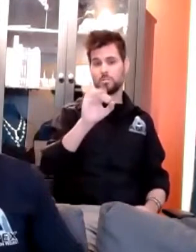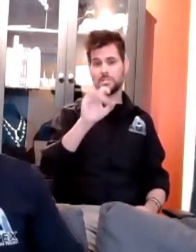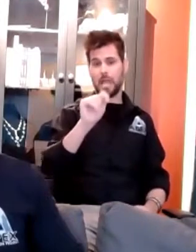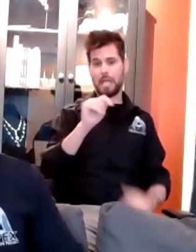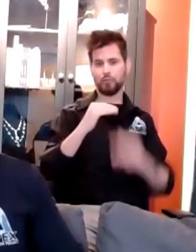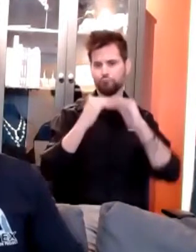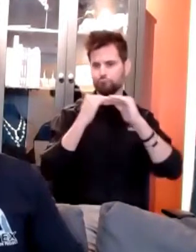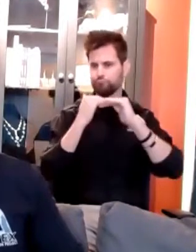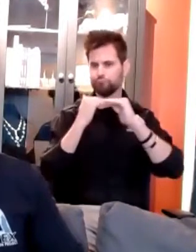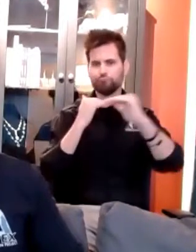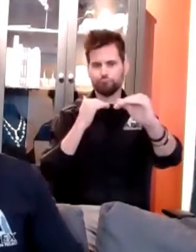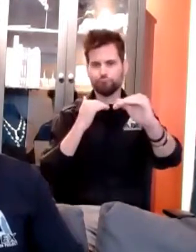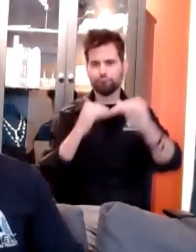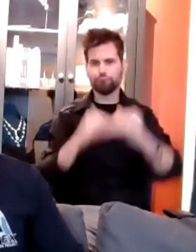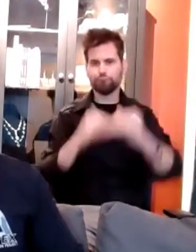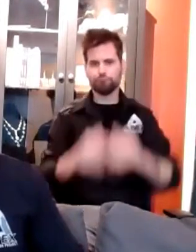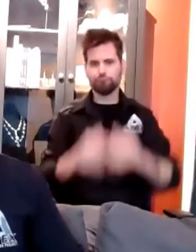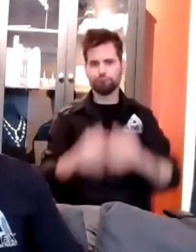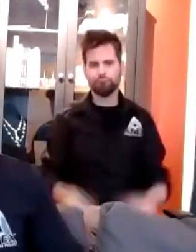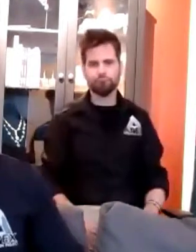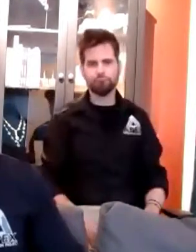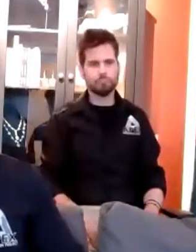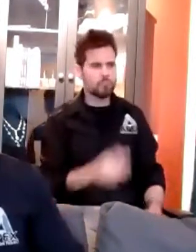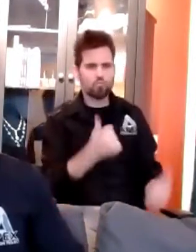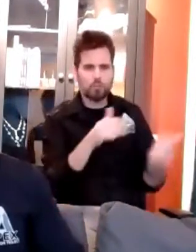buddy. They're like honked out.